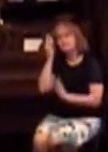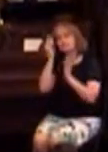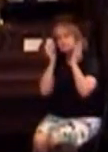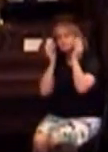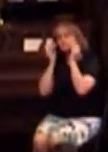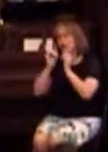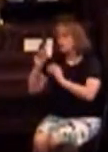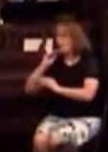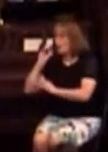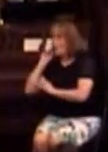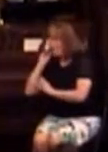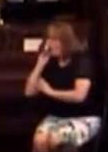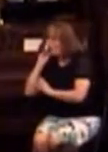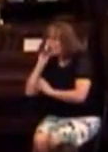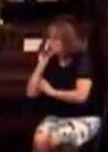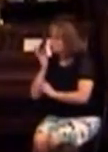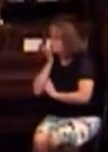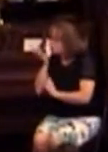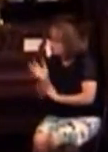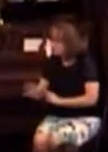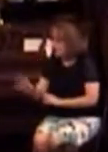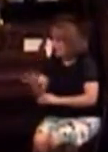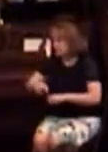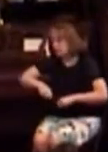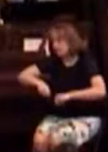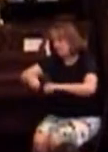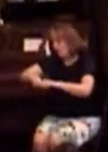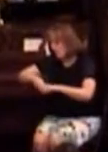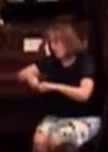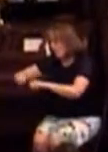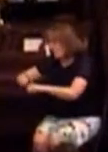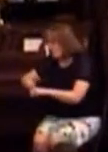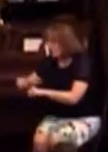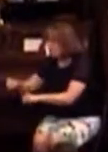do when I have a riding mower, we took his land. When I'm